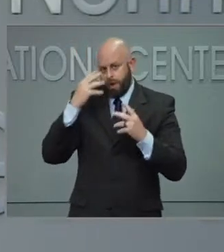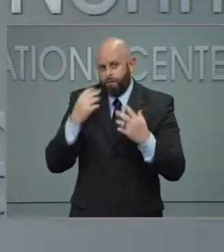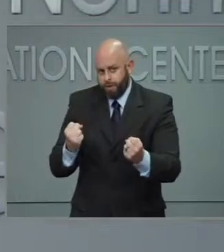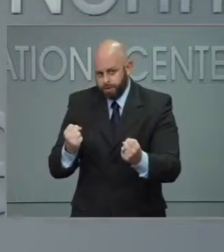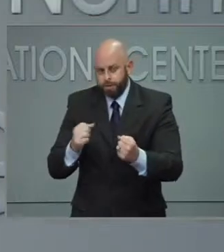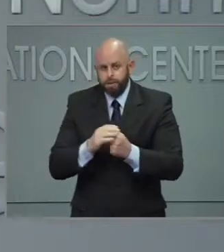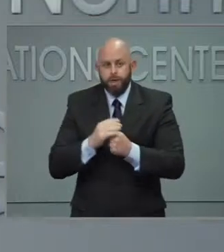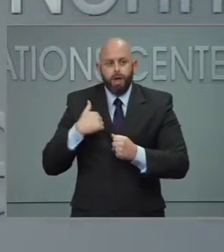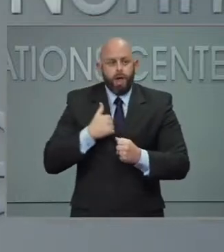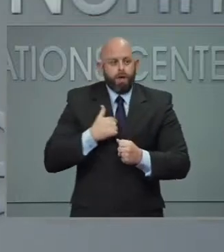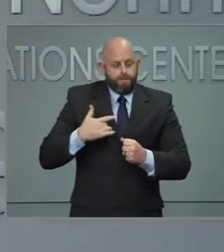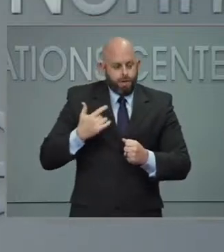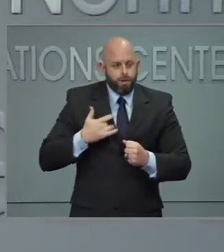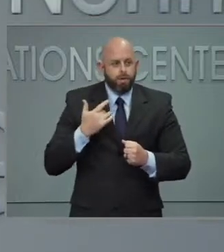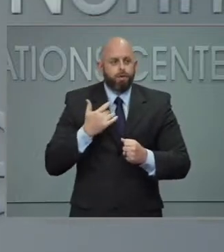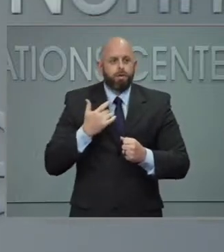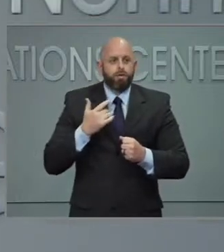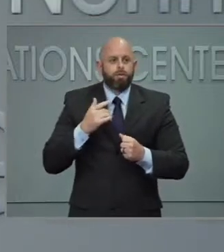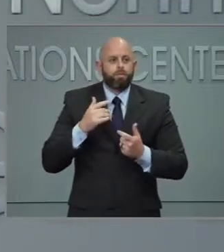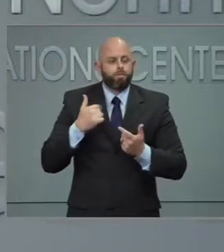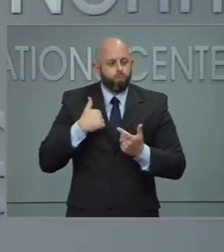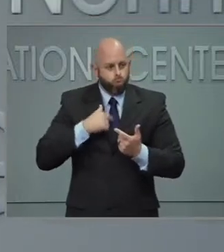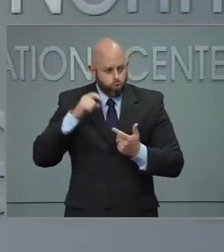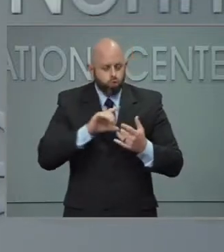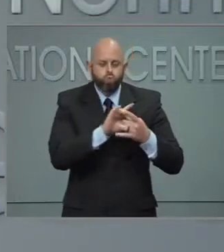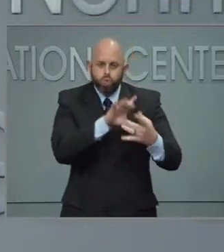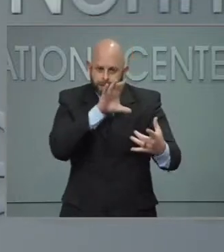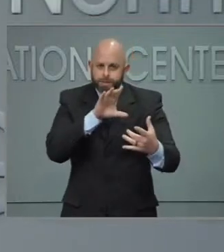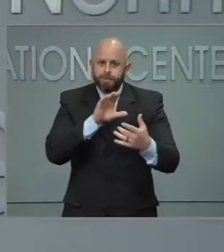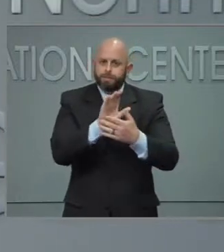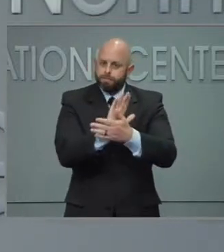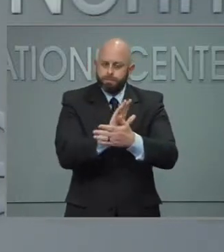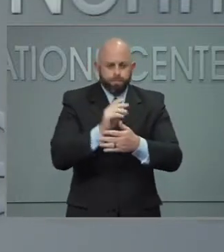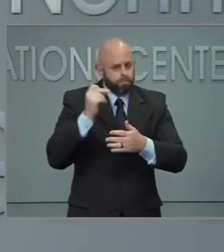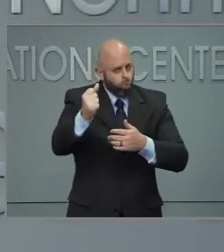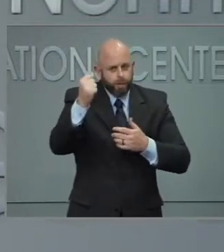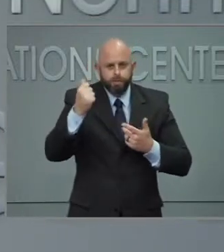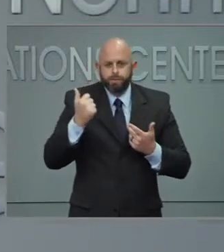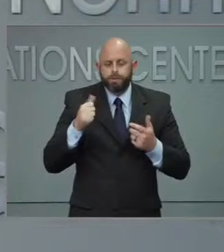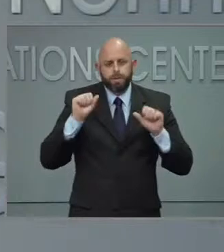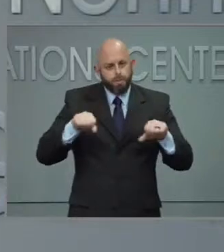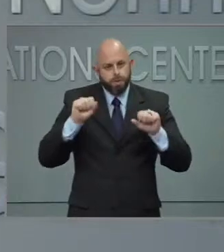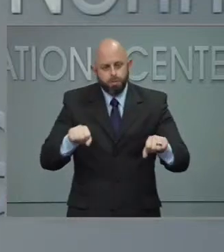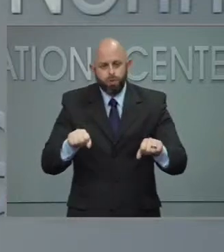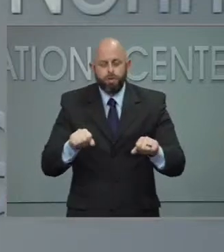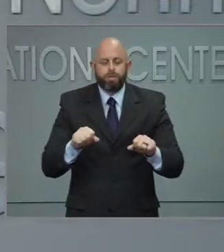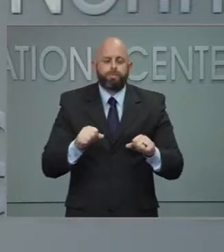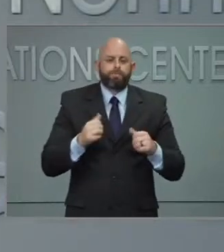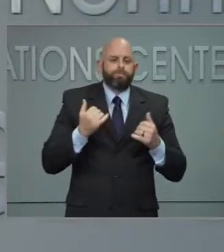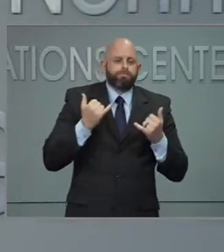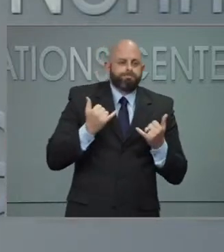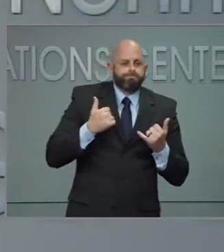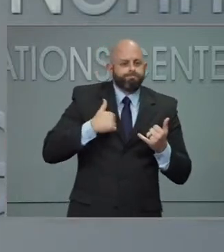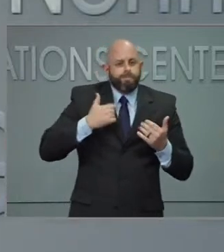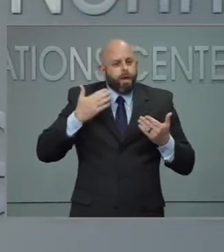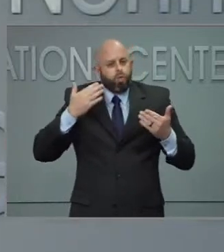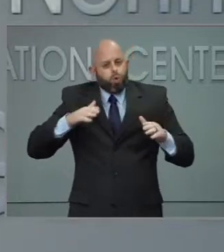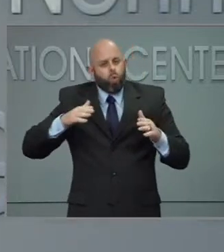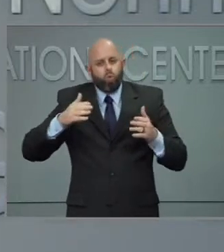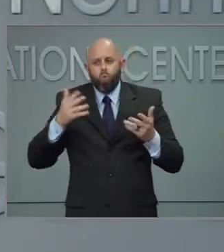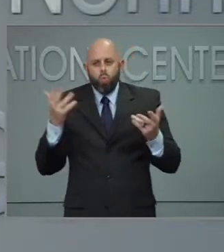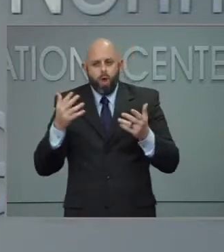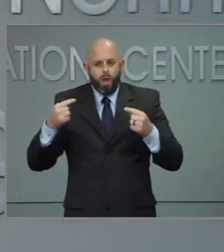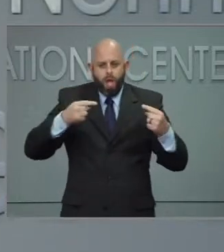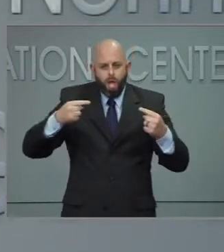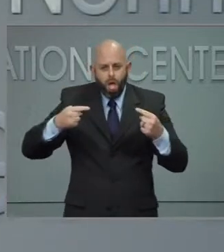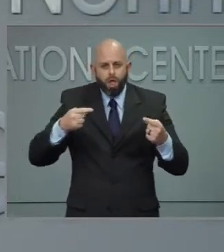as quickly as possible. I don't want to do any second guessing of decisions made today, because I don't know what was argued in court, and I